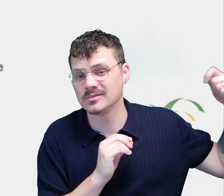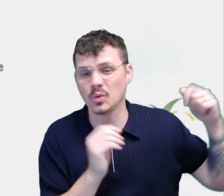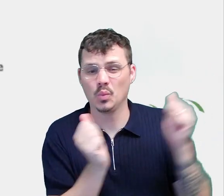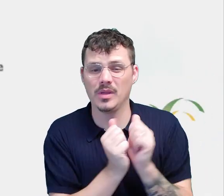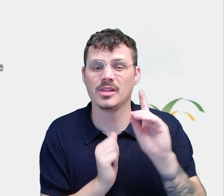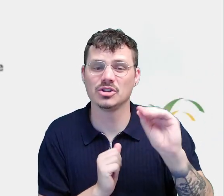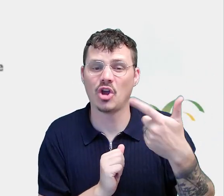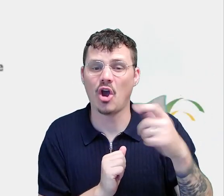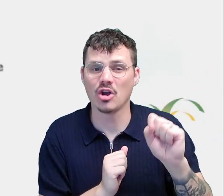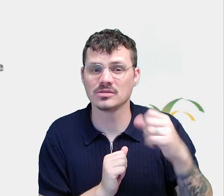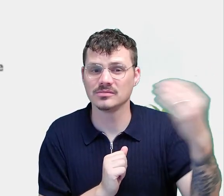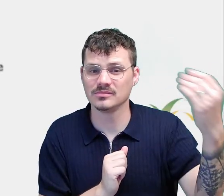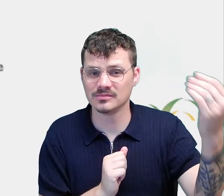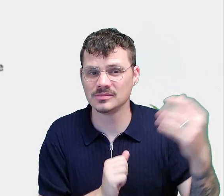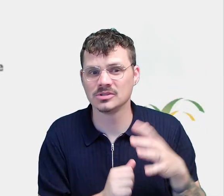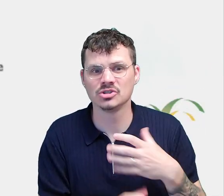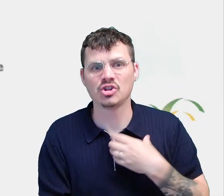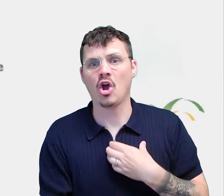dogs, starving.